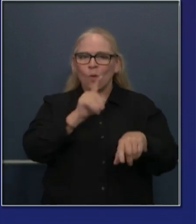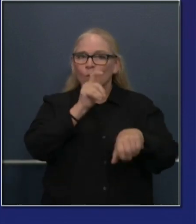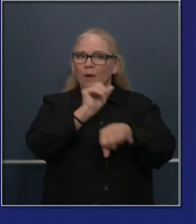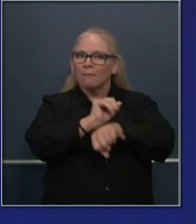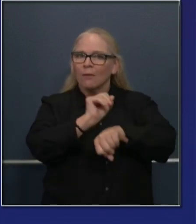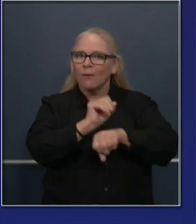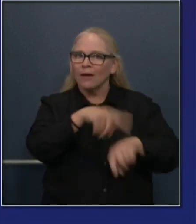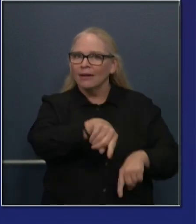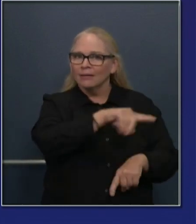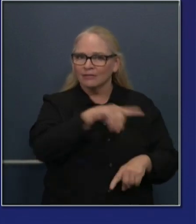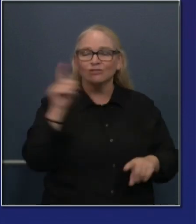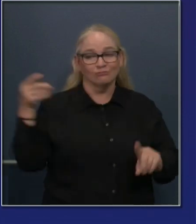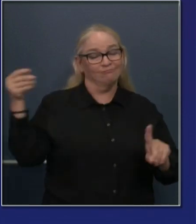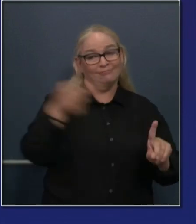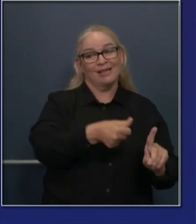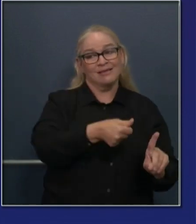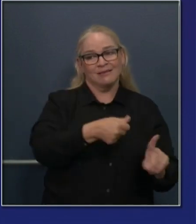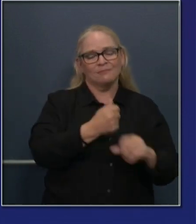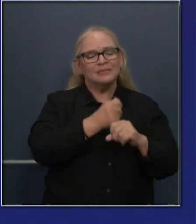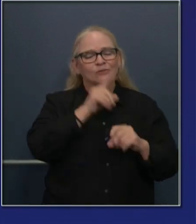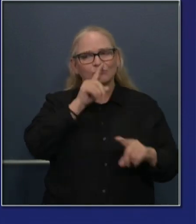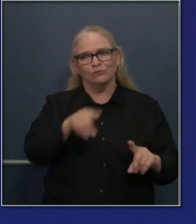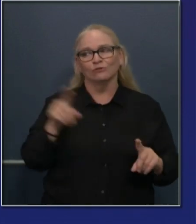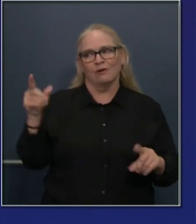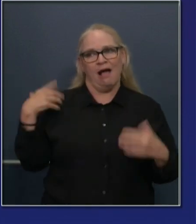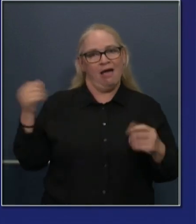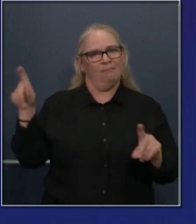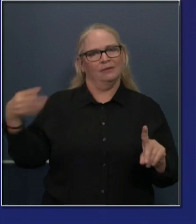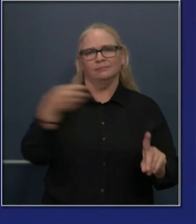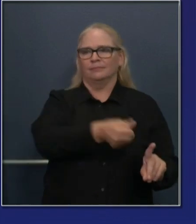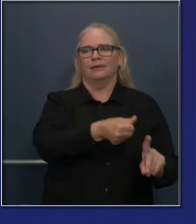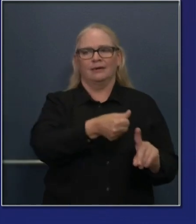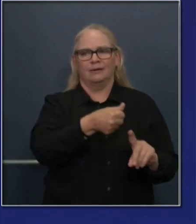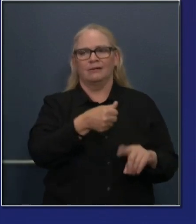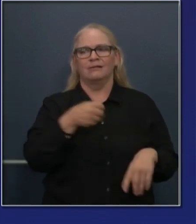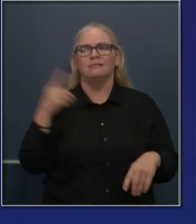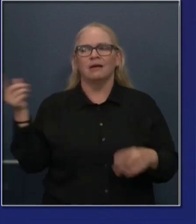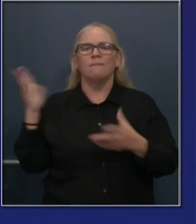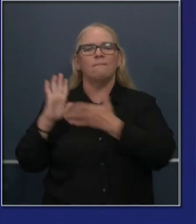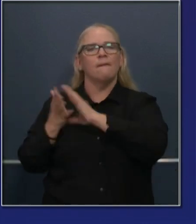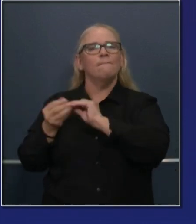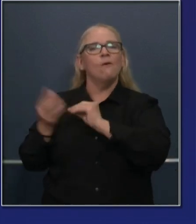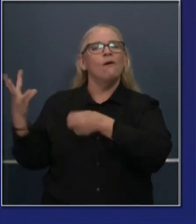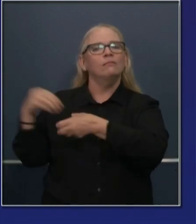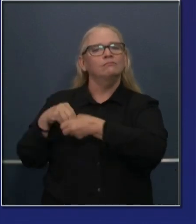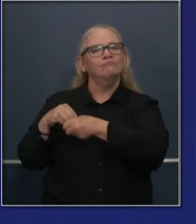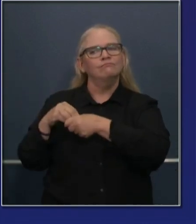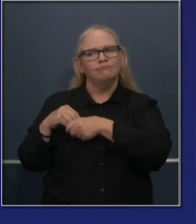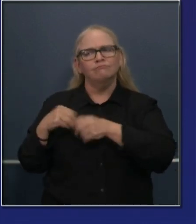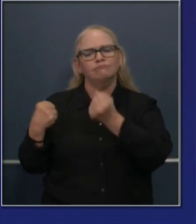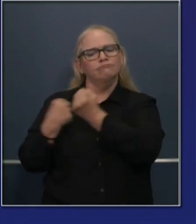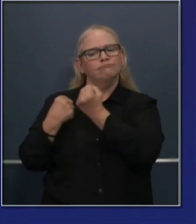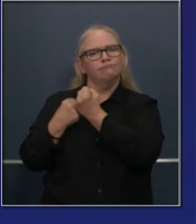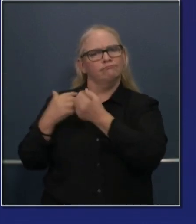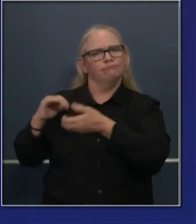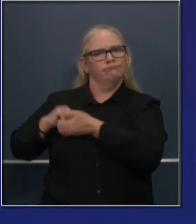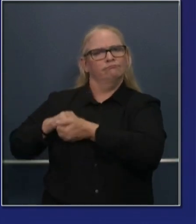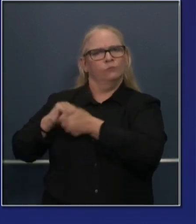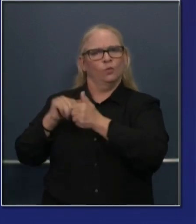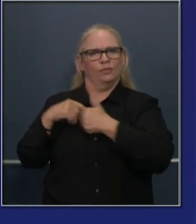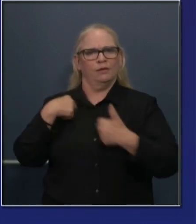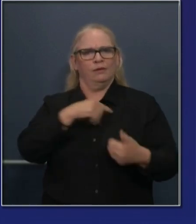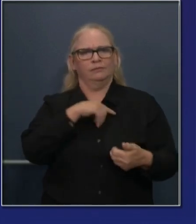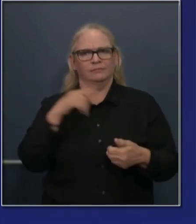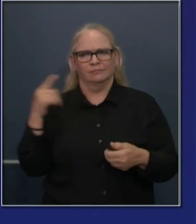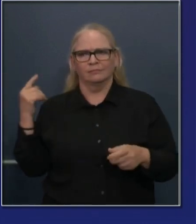becomes more, we want to see that more universal in terms of its application,